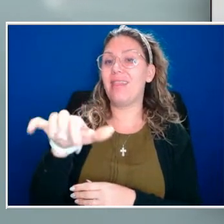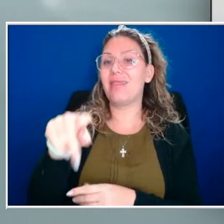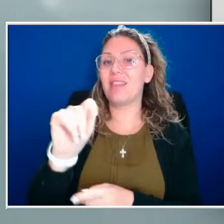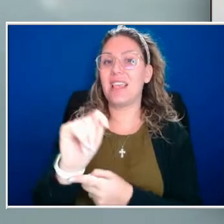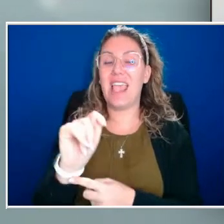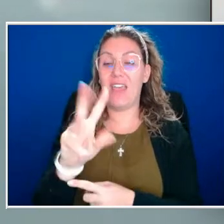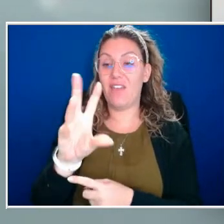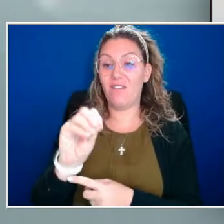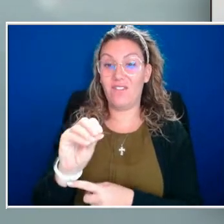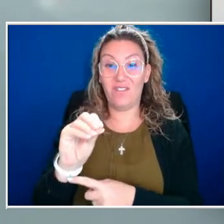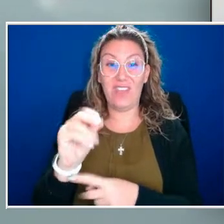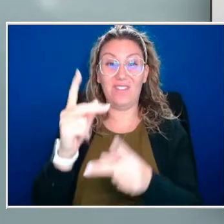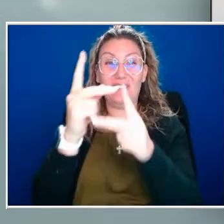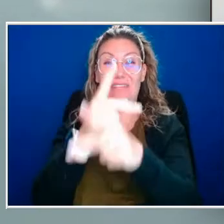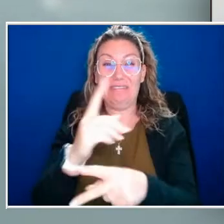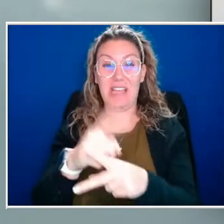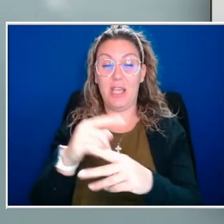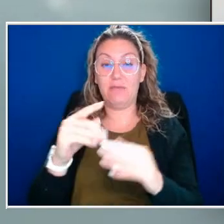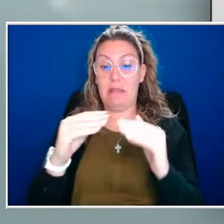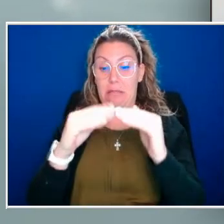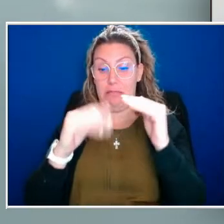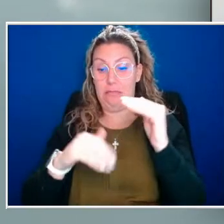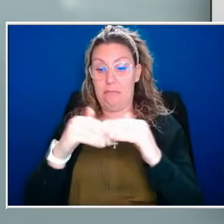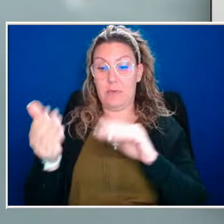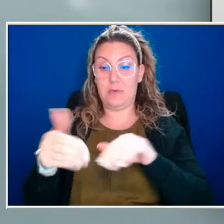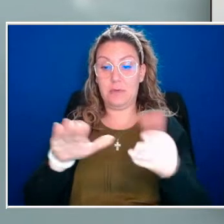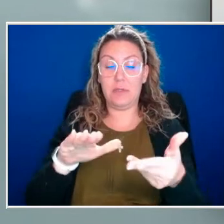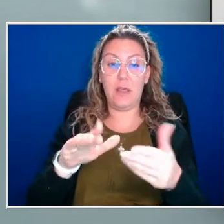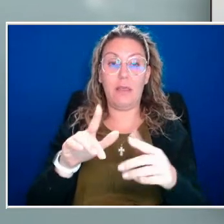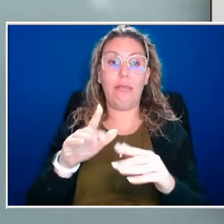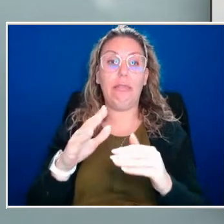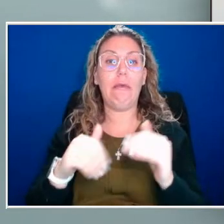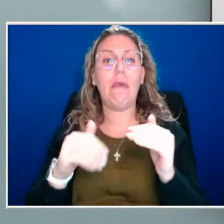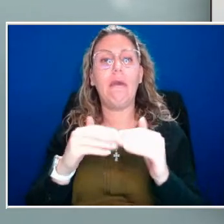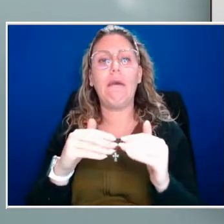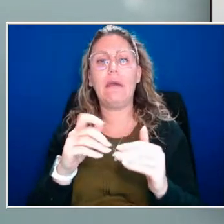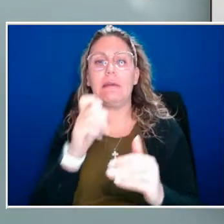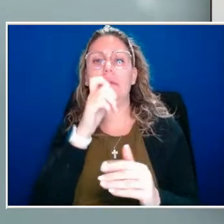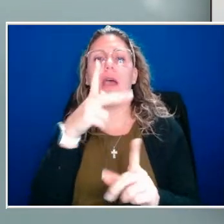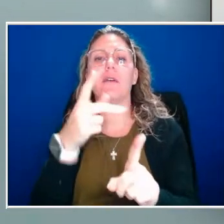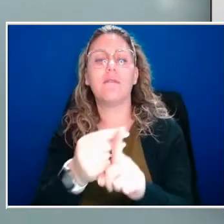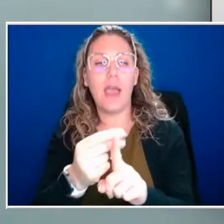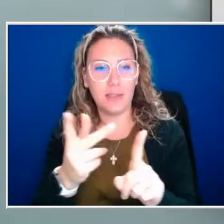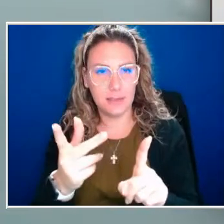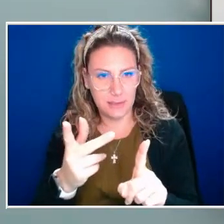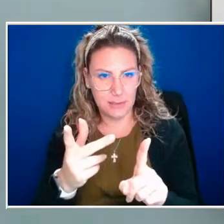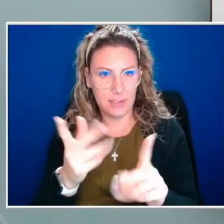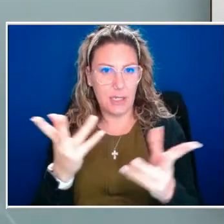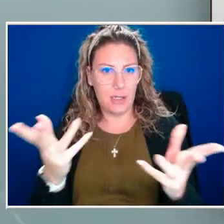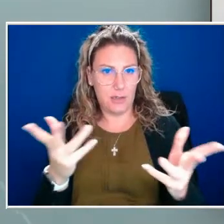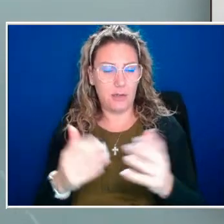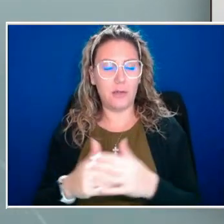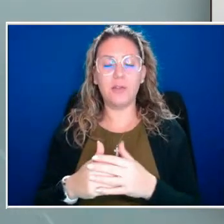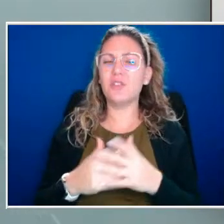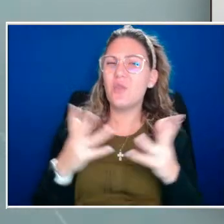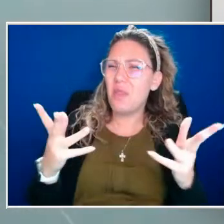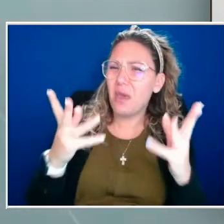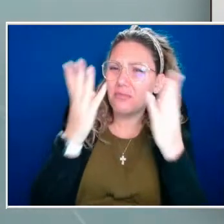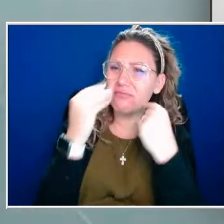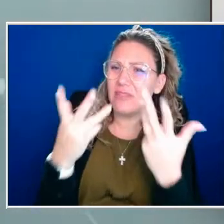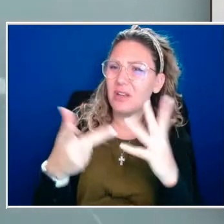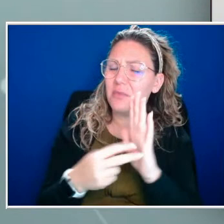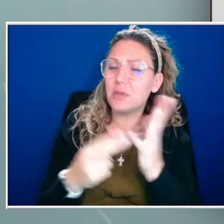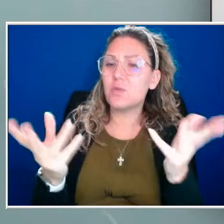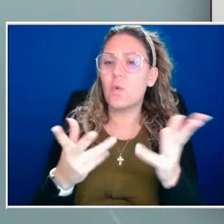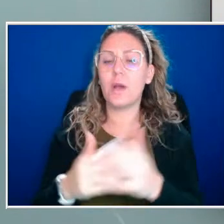than an unvaccinated person. We've talked about this, but walk us through this data. What does that mean? Yeah, I think that that point is really still the biggest